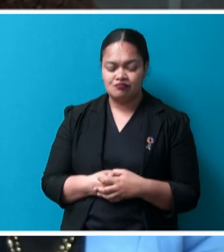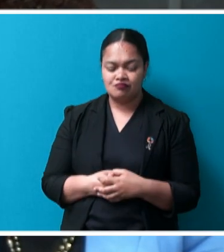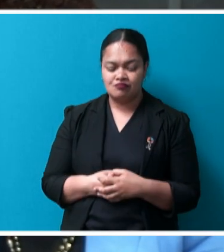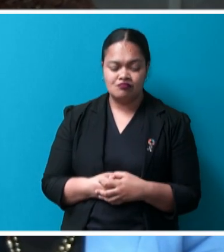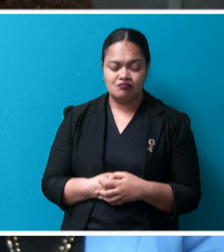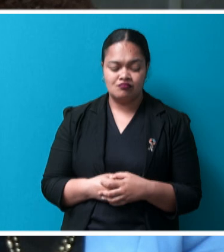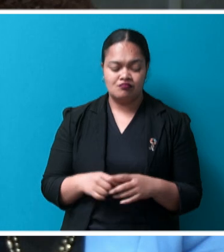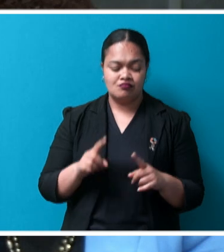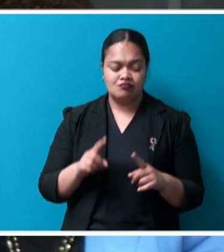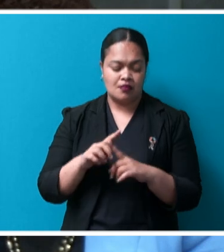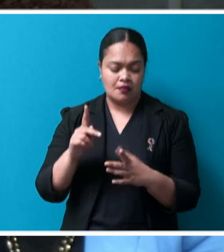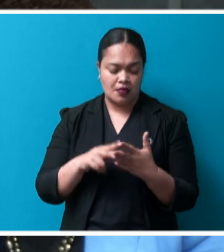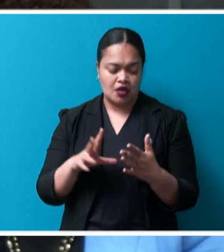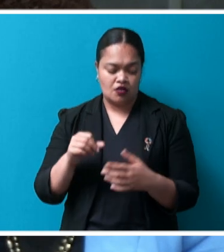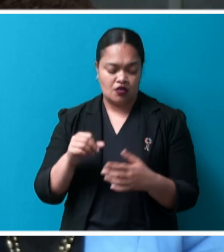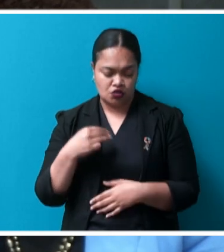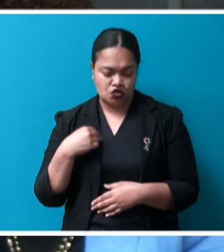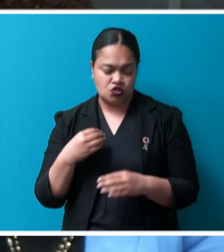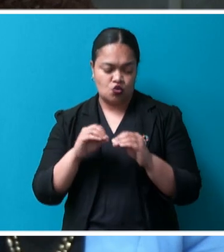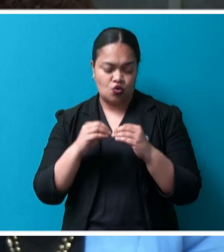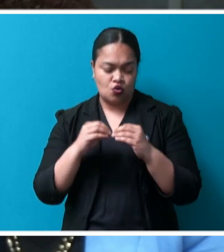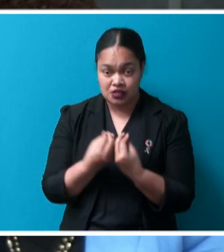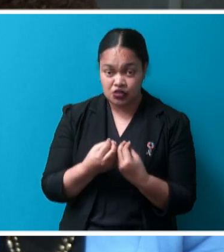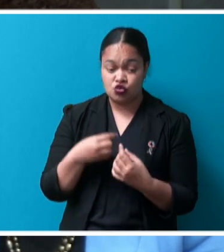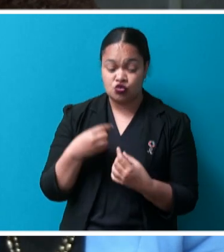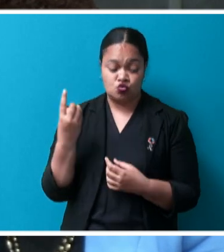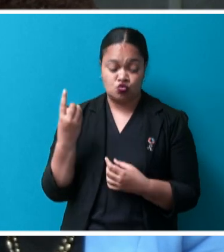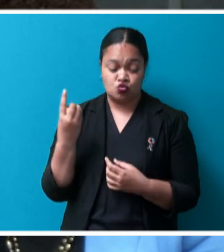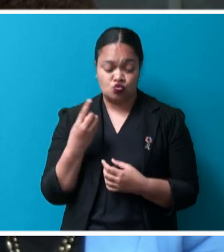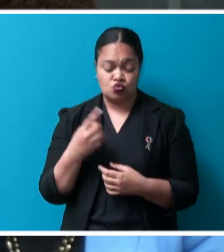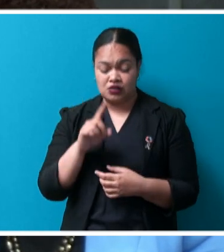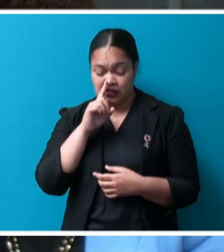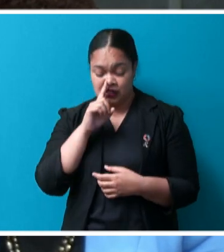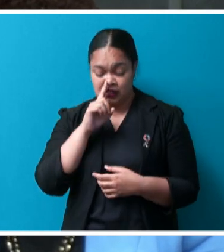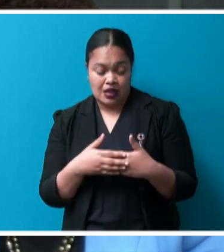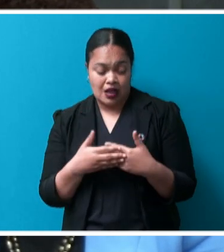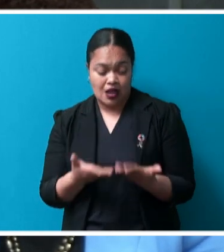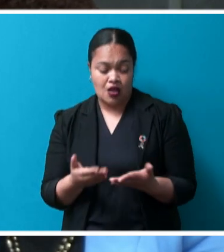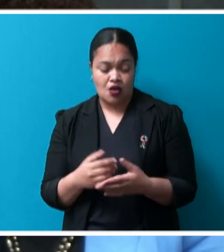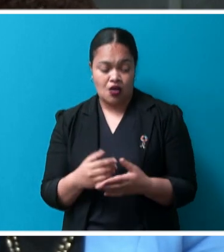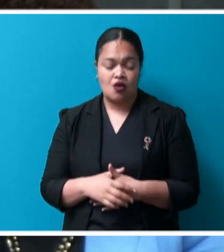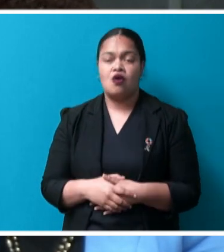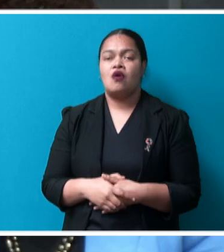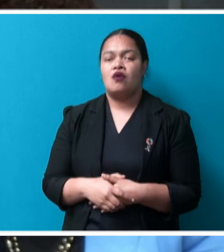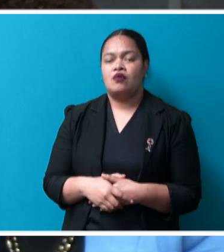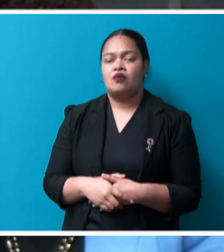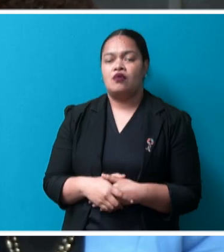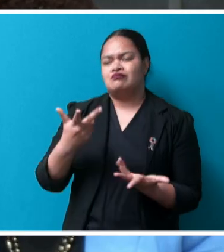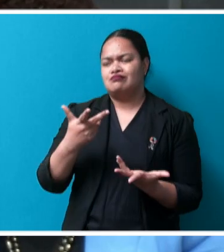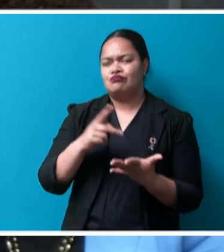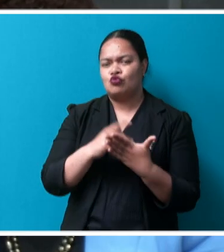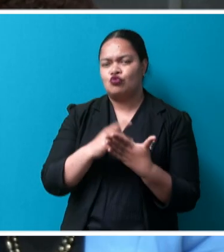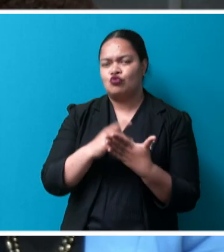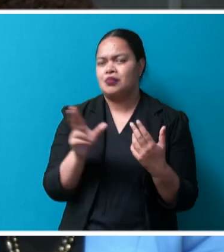parts of the ministries and organizations to look at how needle exchange program is done in Australia. And